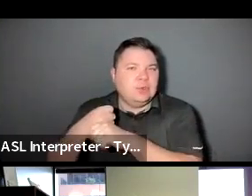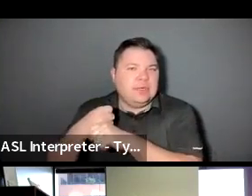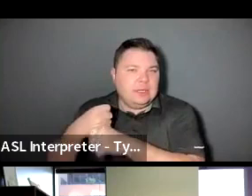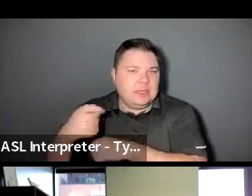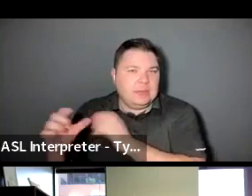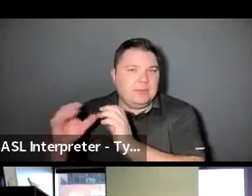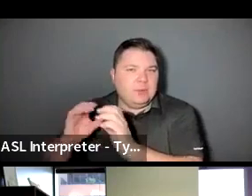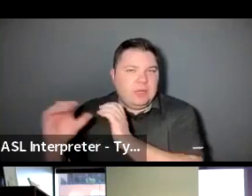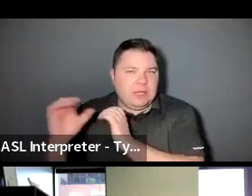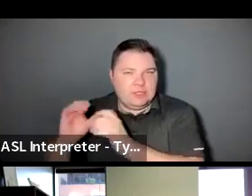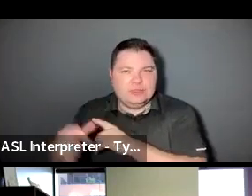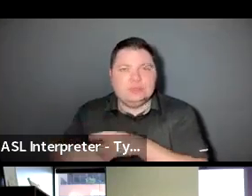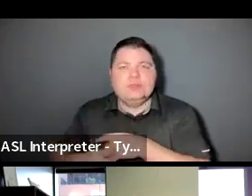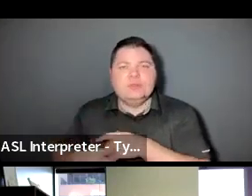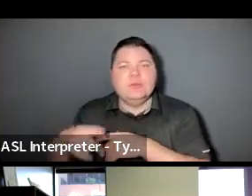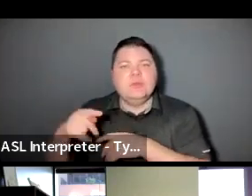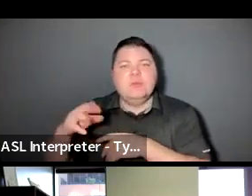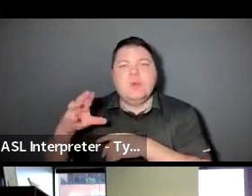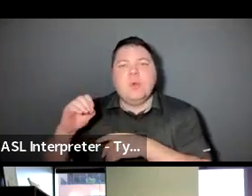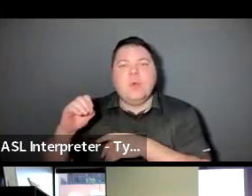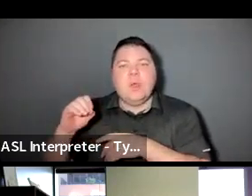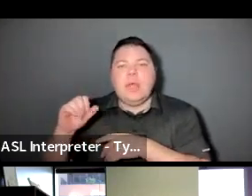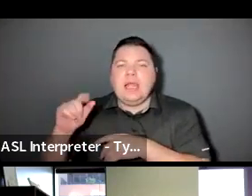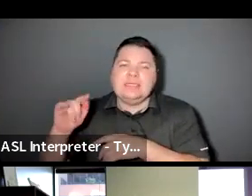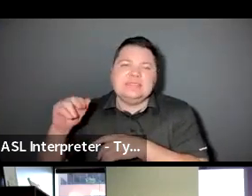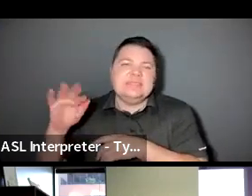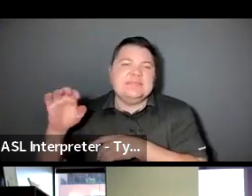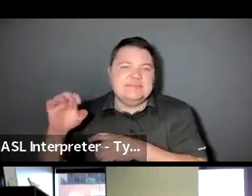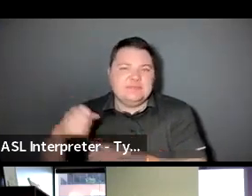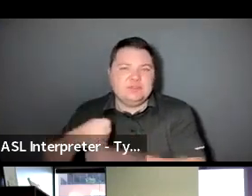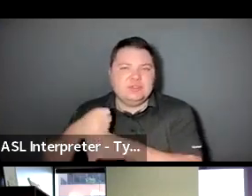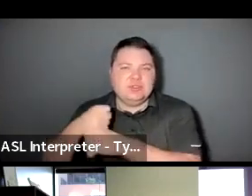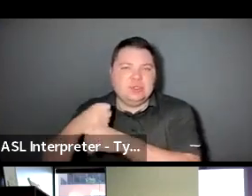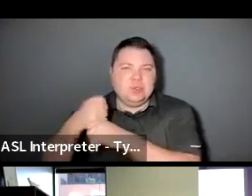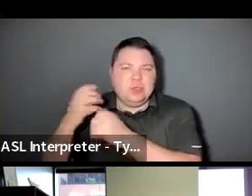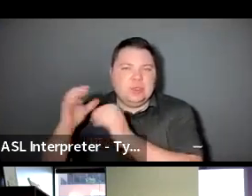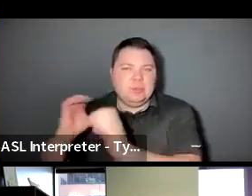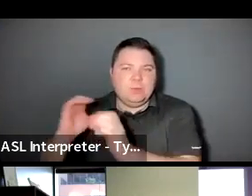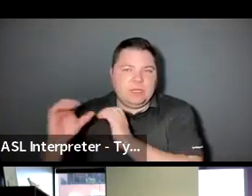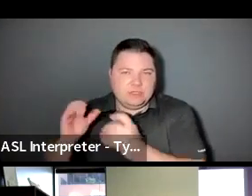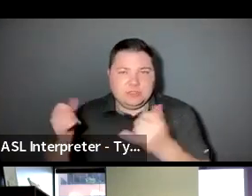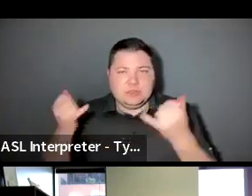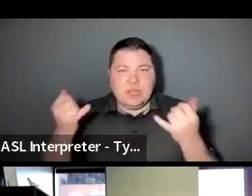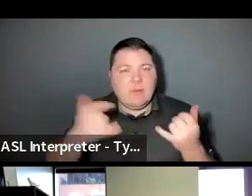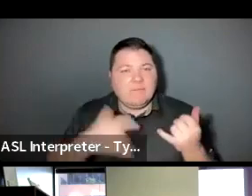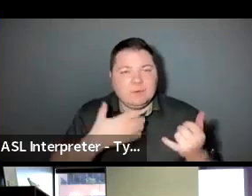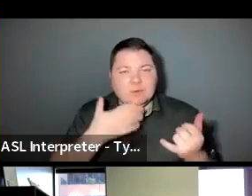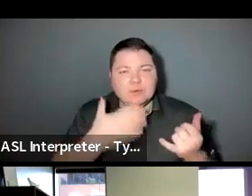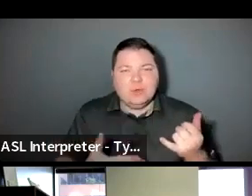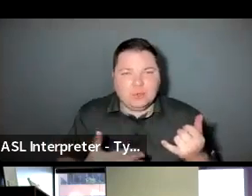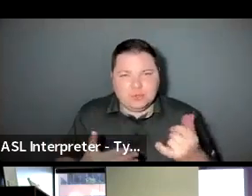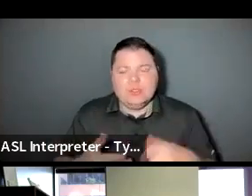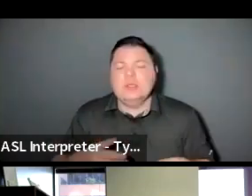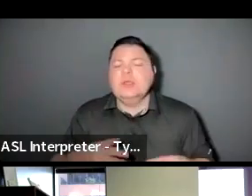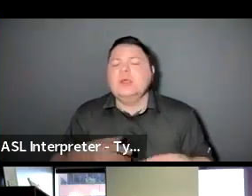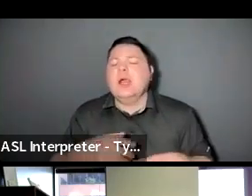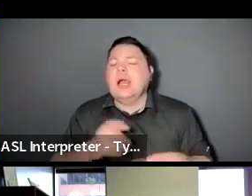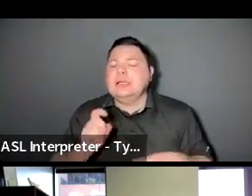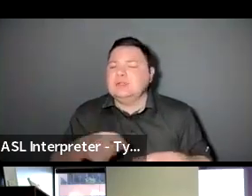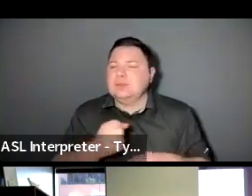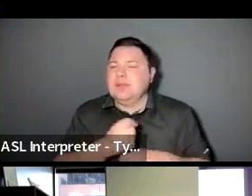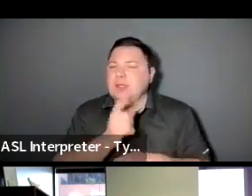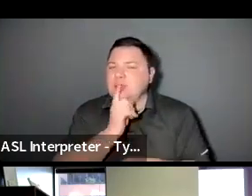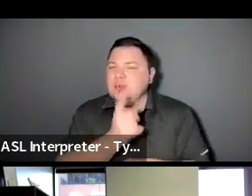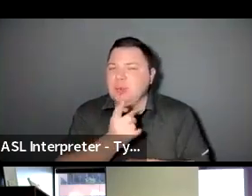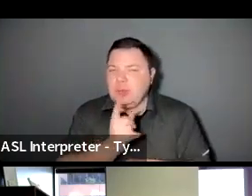proactive security communications. But I feel very good with where we are. I just need to make sure that the